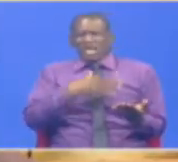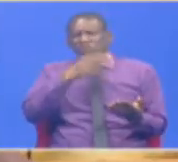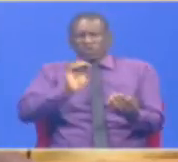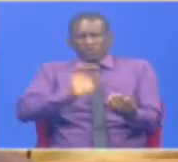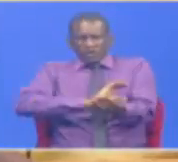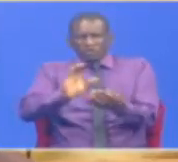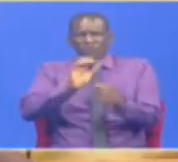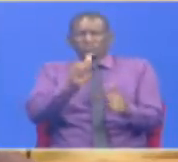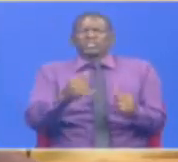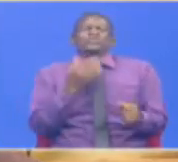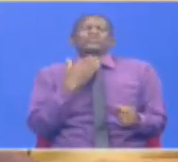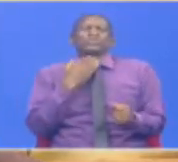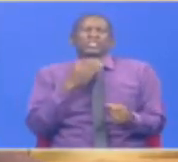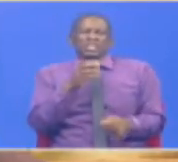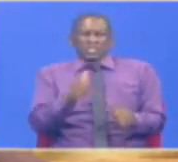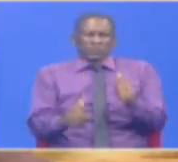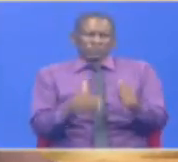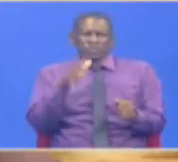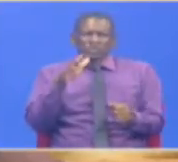wanted, which was